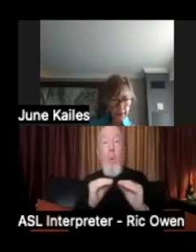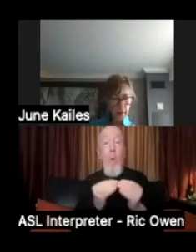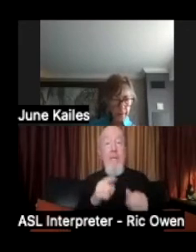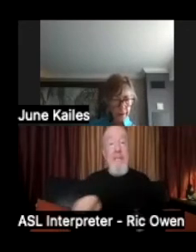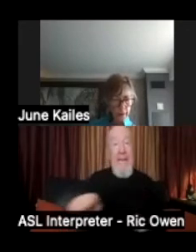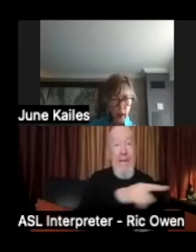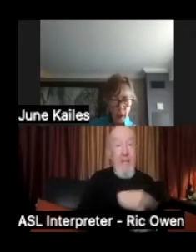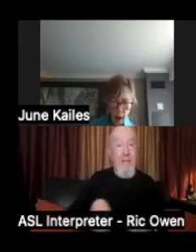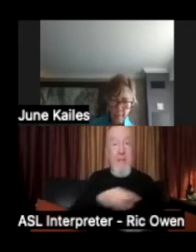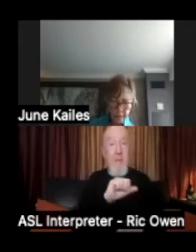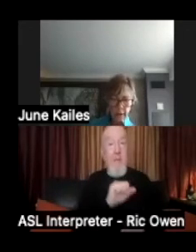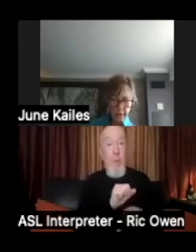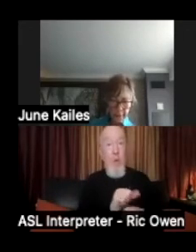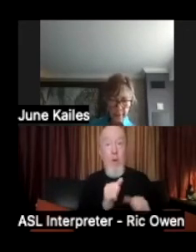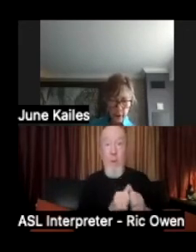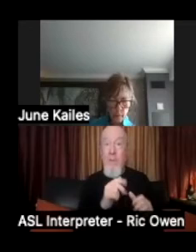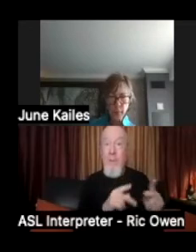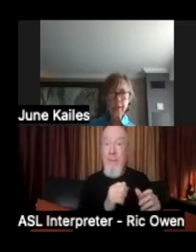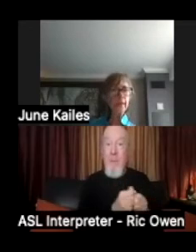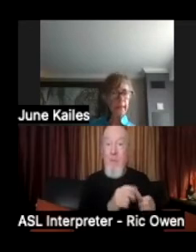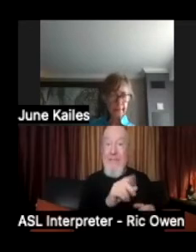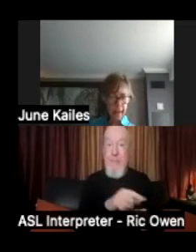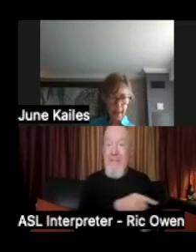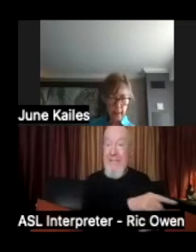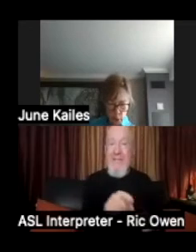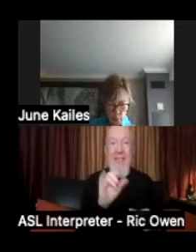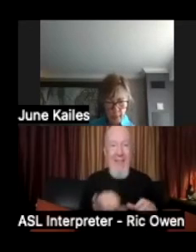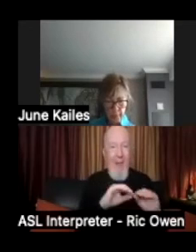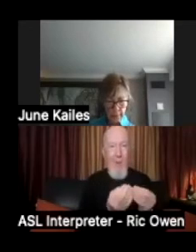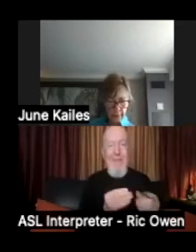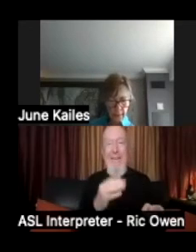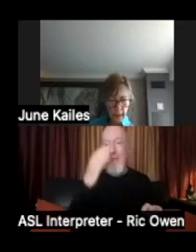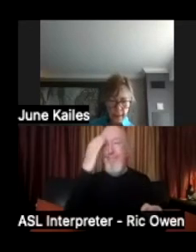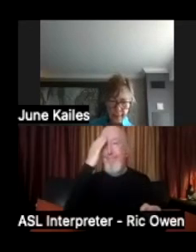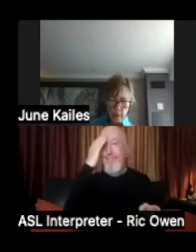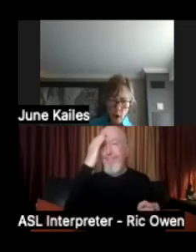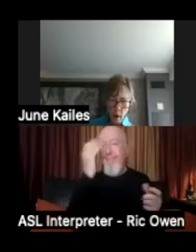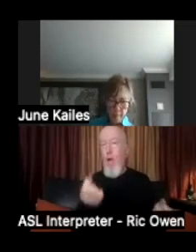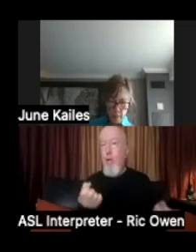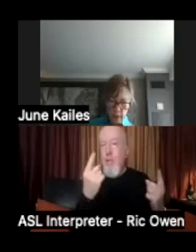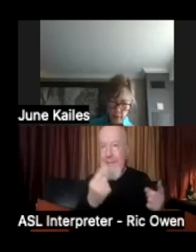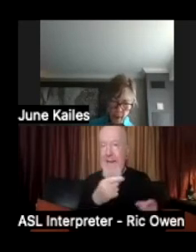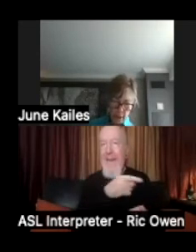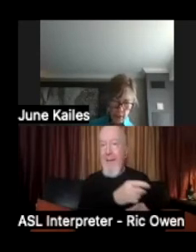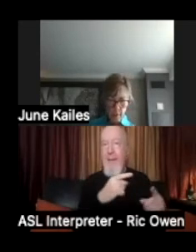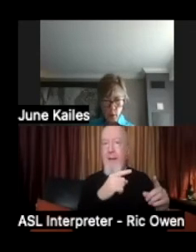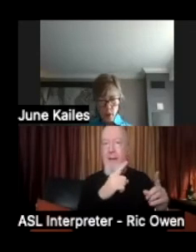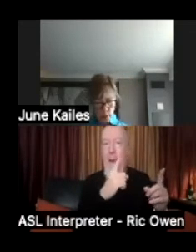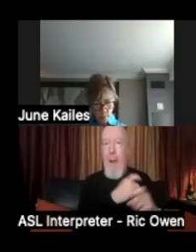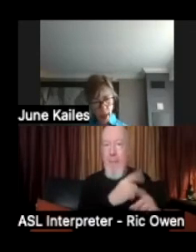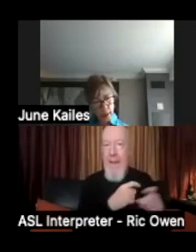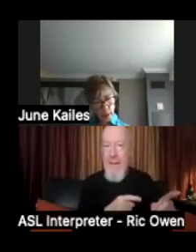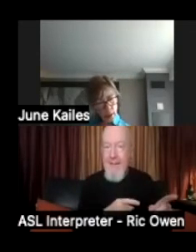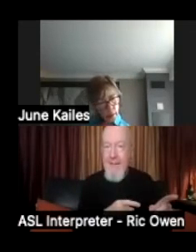with disabilities often understand the complexities and the nuances that are often minimized or viewed